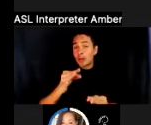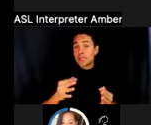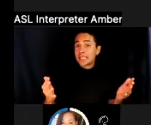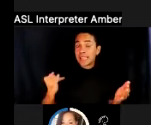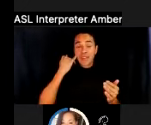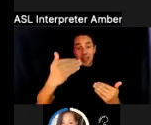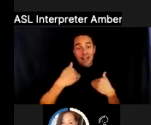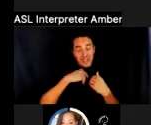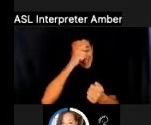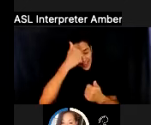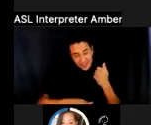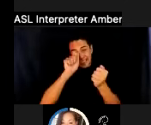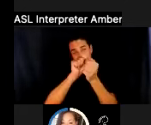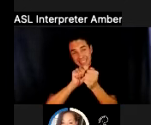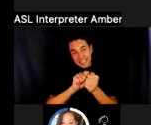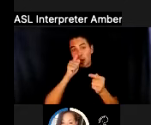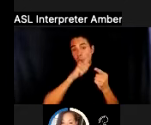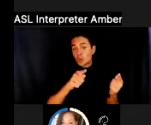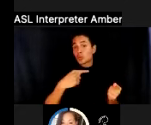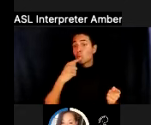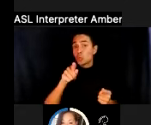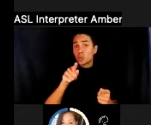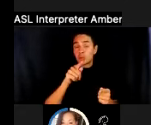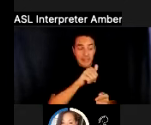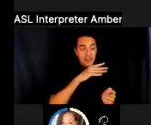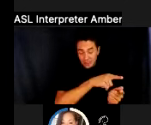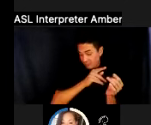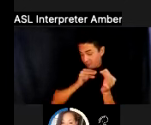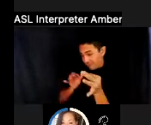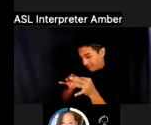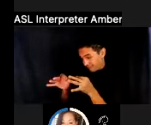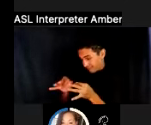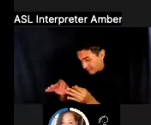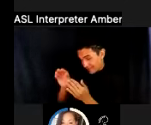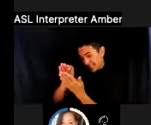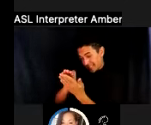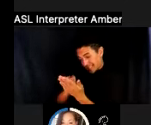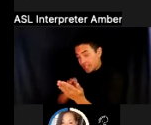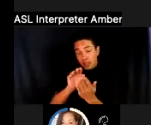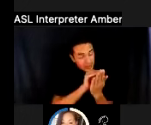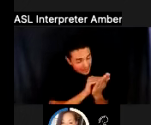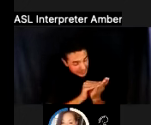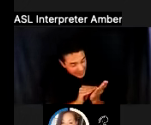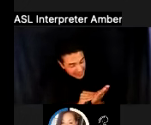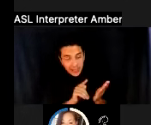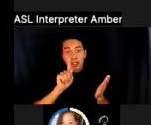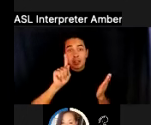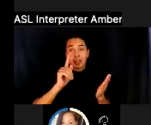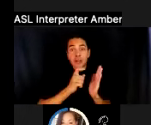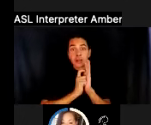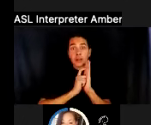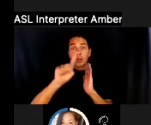every detail of what she told you in those case notes and they're subpoenaed to court, then that could be read in